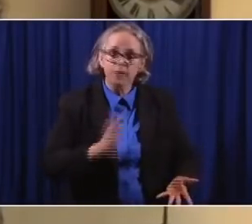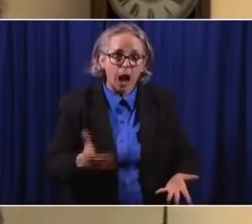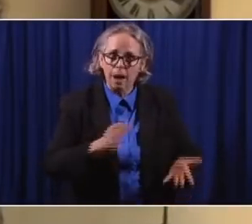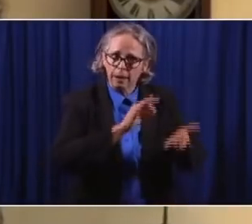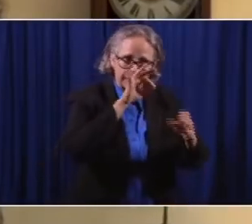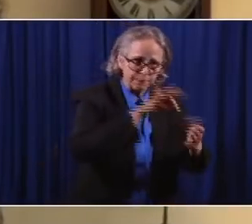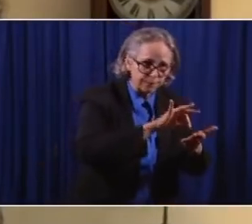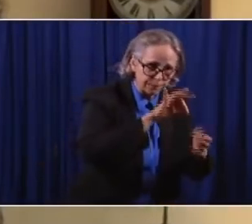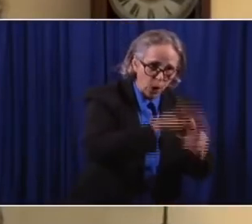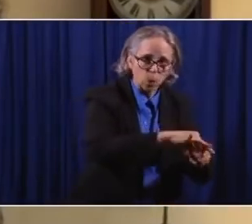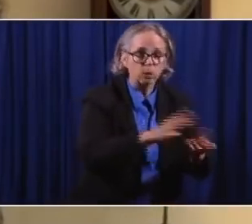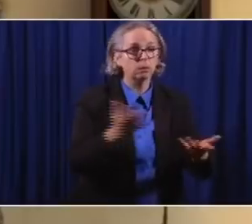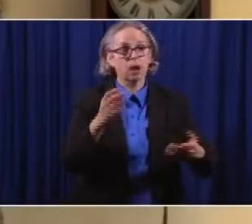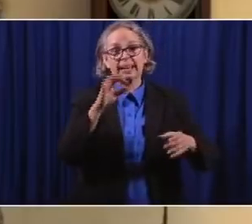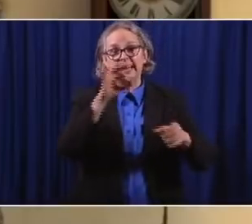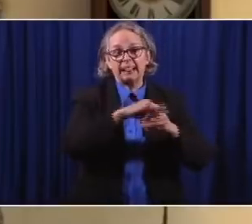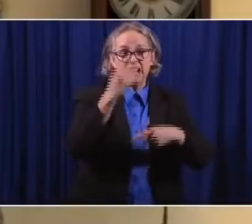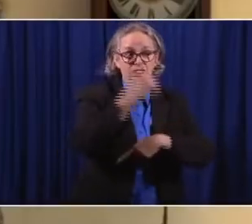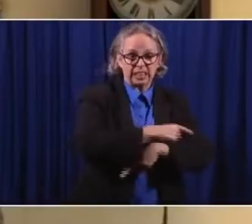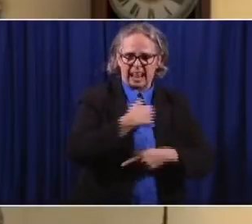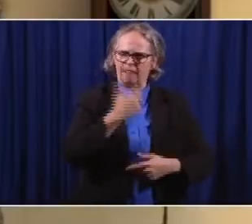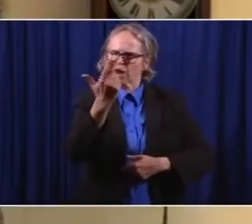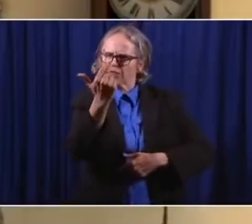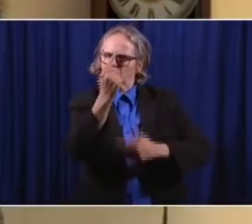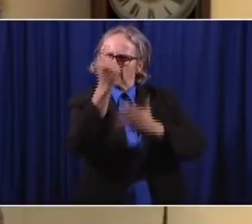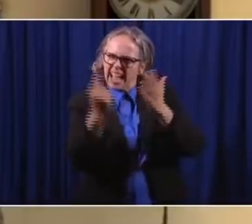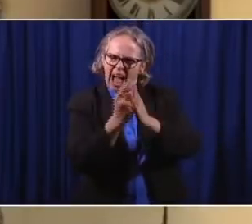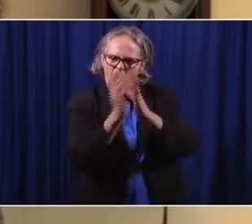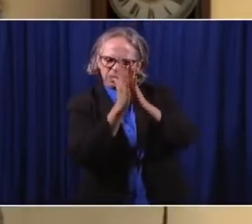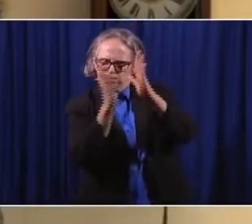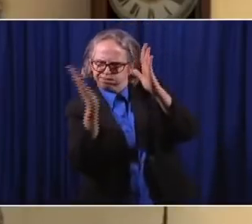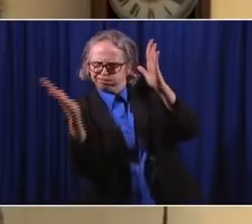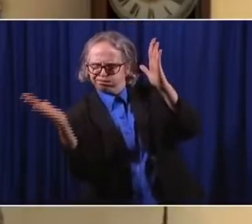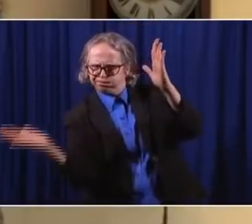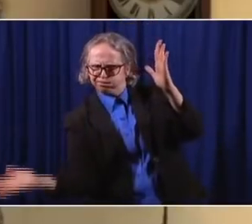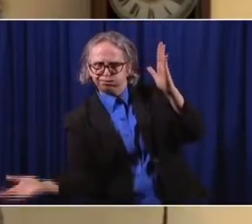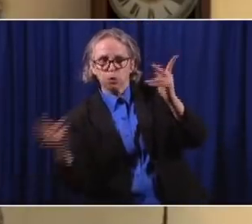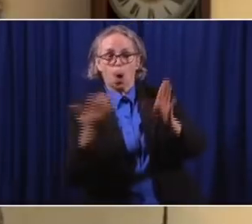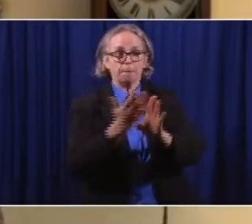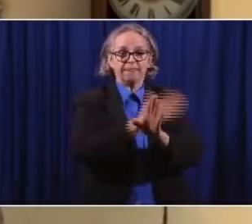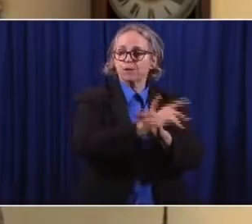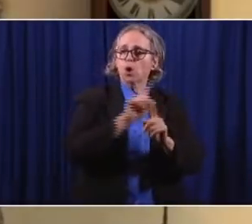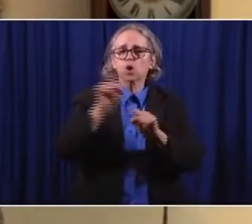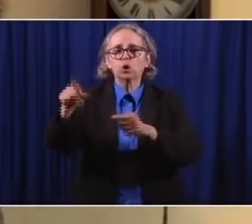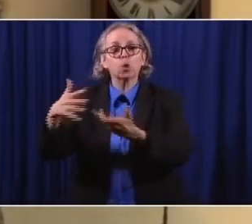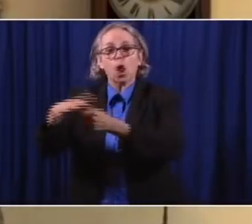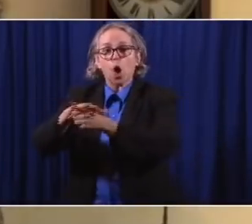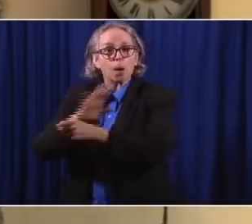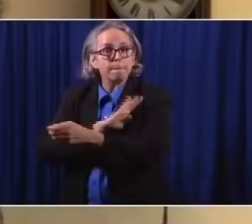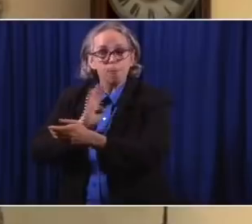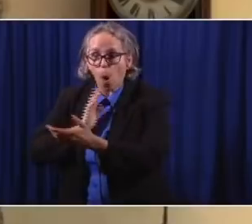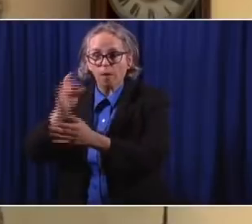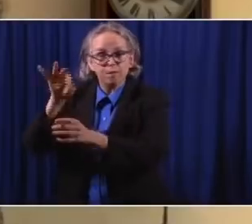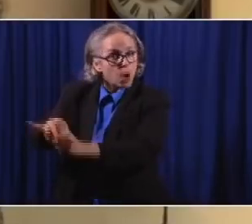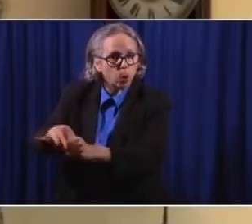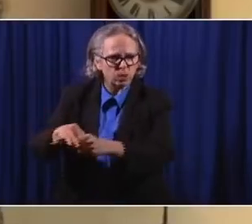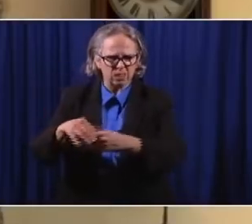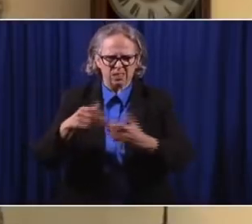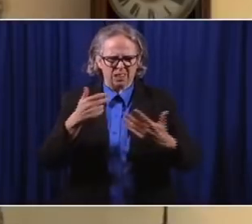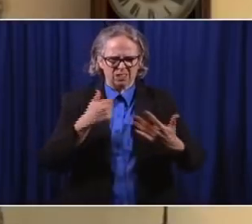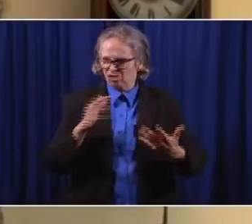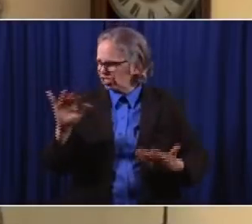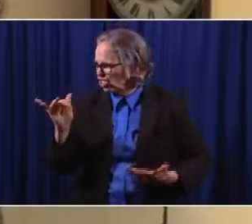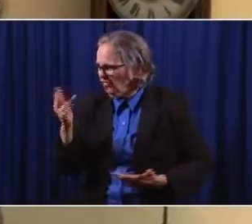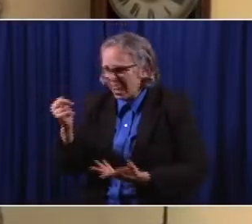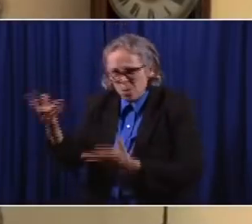day to vote in person, or if you want to go to the Board of Elections, you can do that. So I don't know, John, if you have anything to add to Molly's